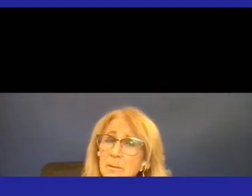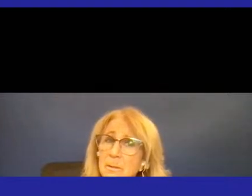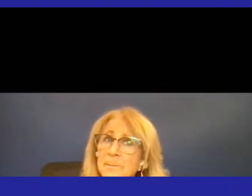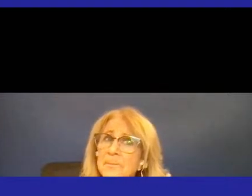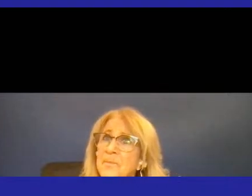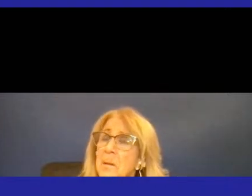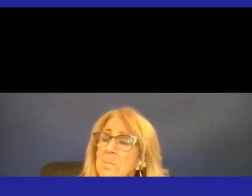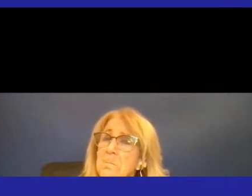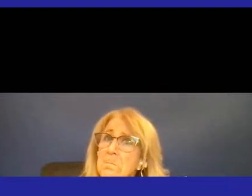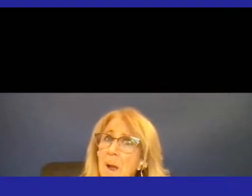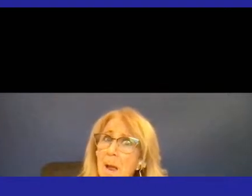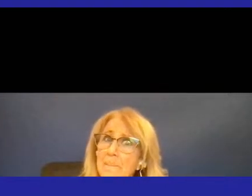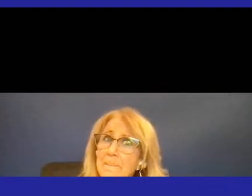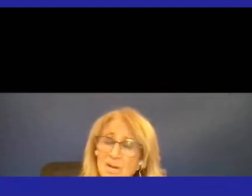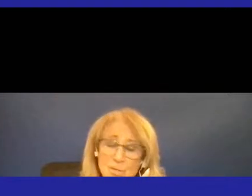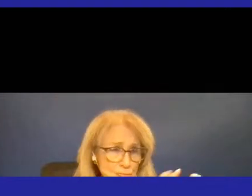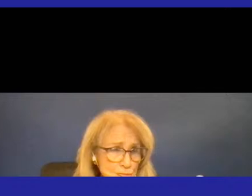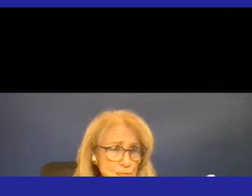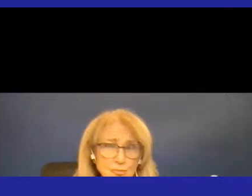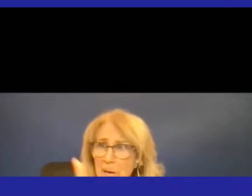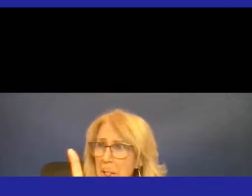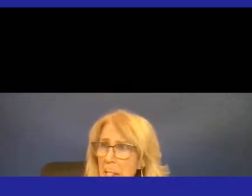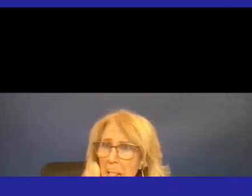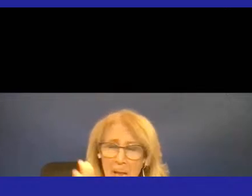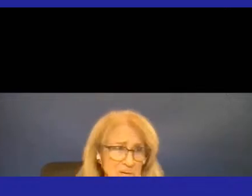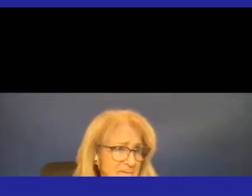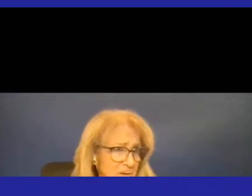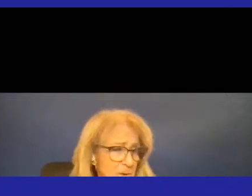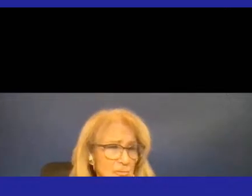labs so helpful.